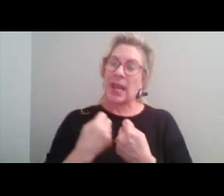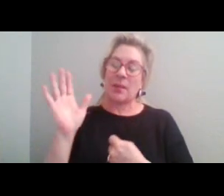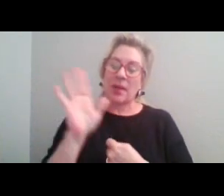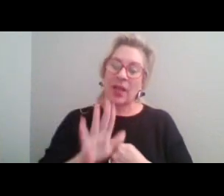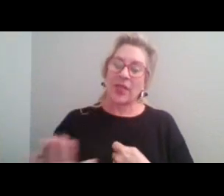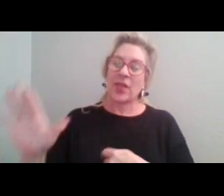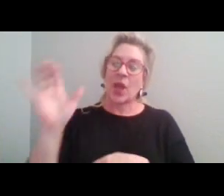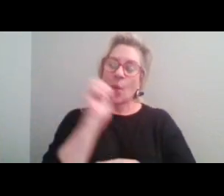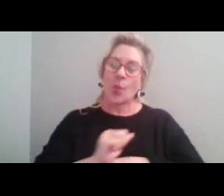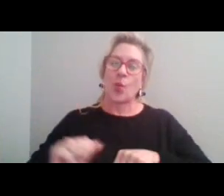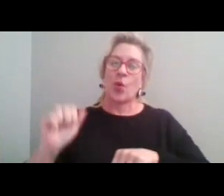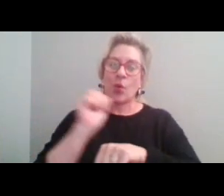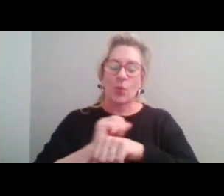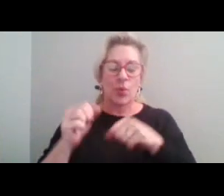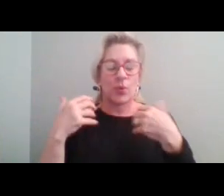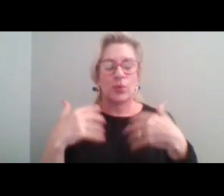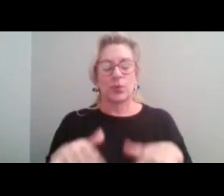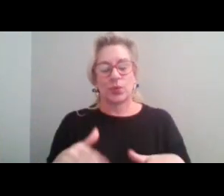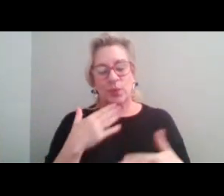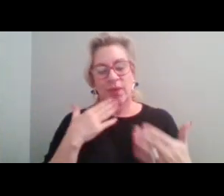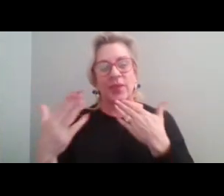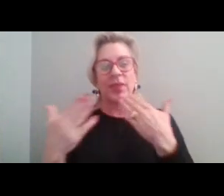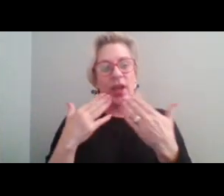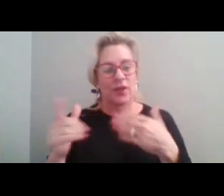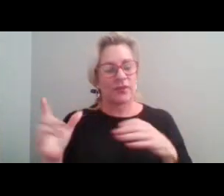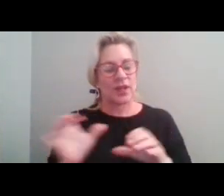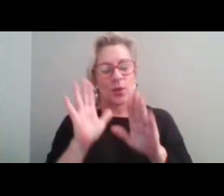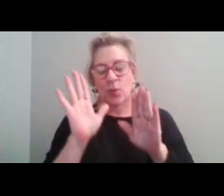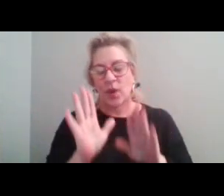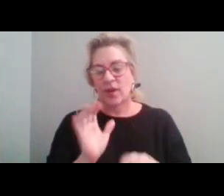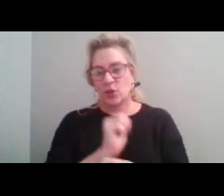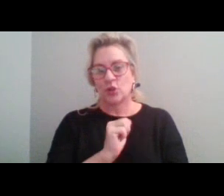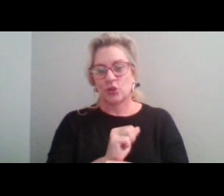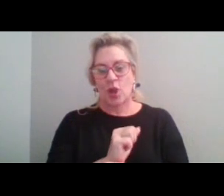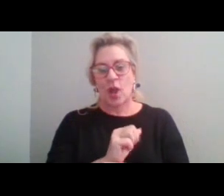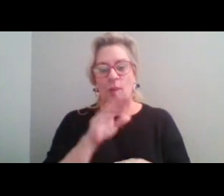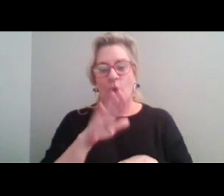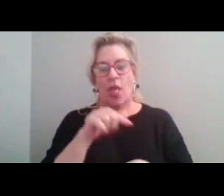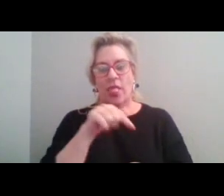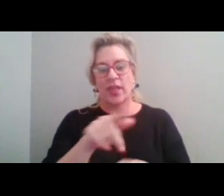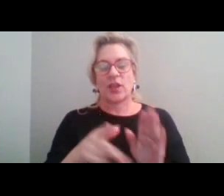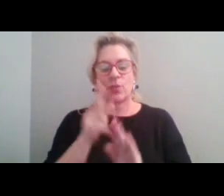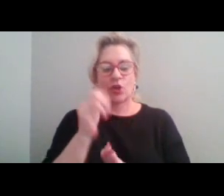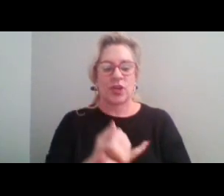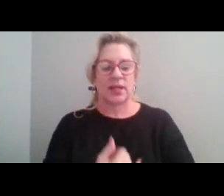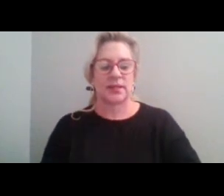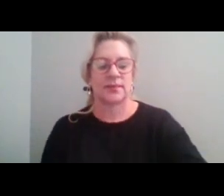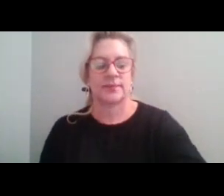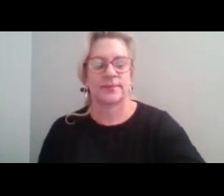Director Tavares again for all the work that they're doing with SANDAG on this particular project. Next slide.